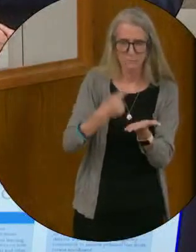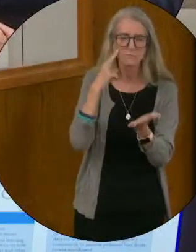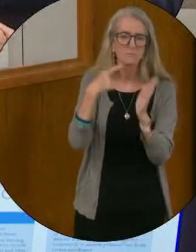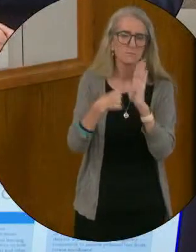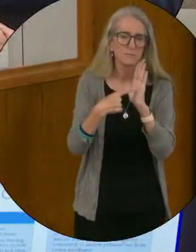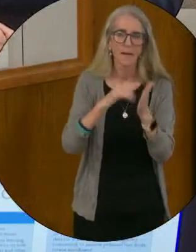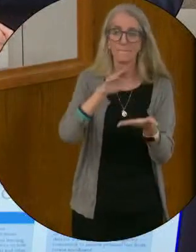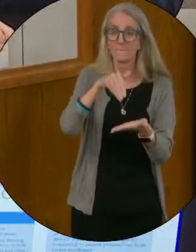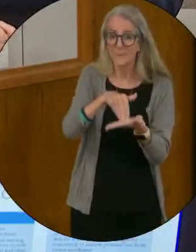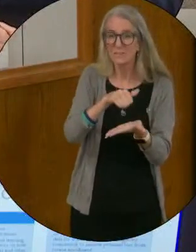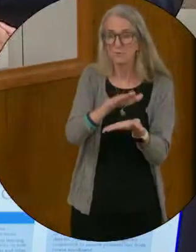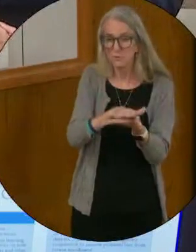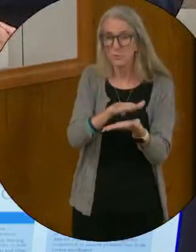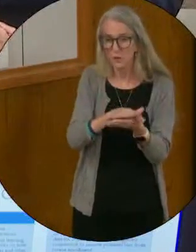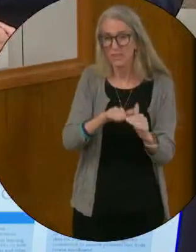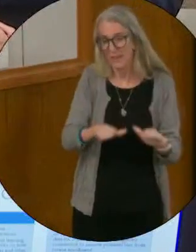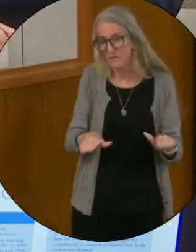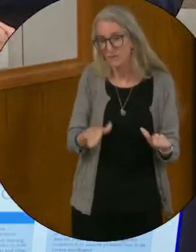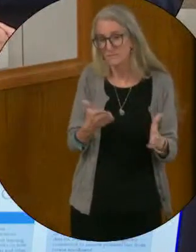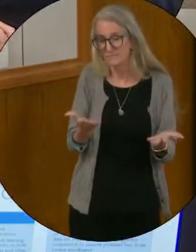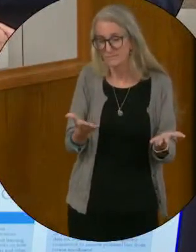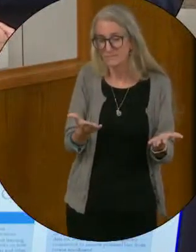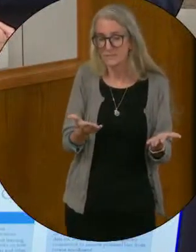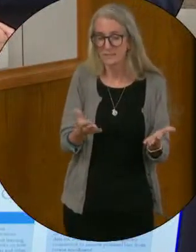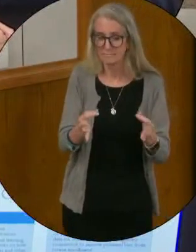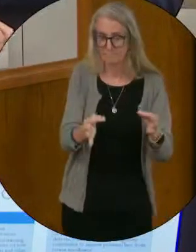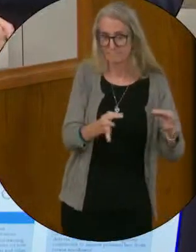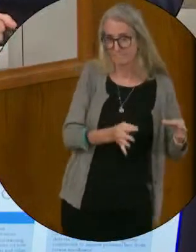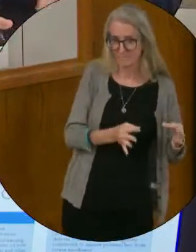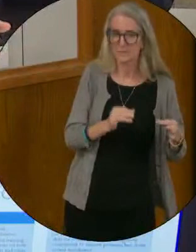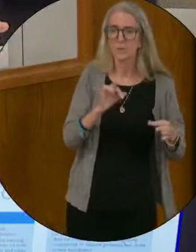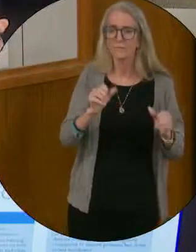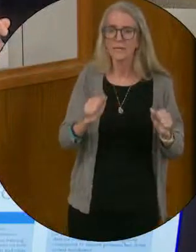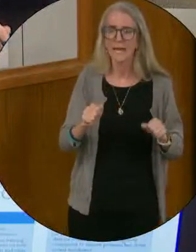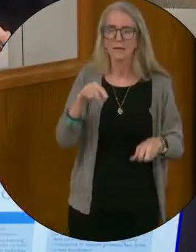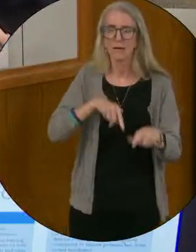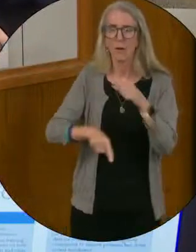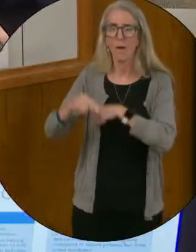at the middle school level. So if you can go back in time and